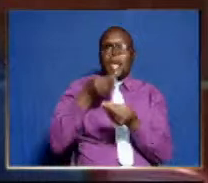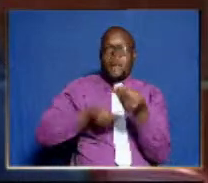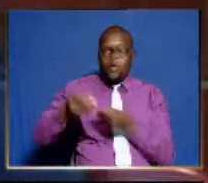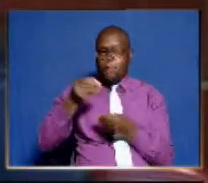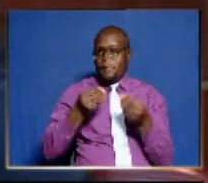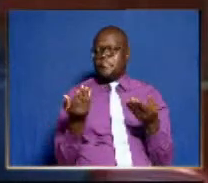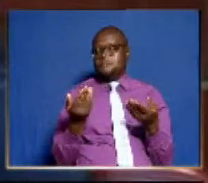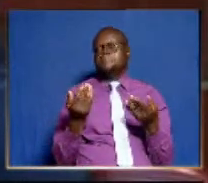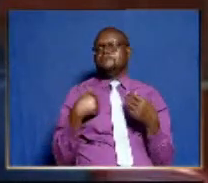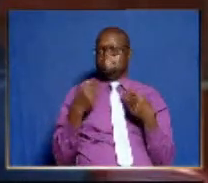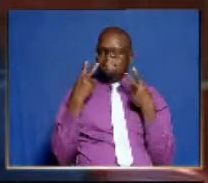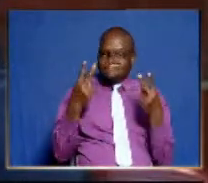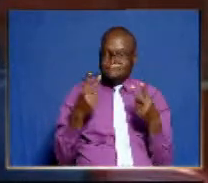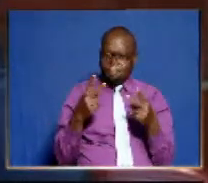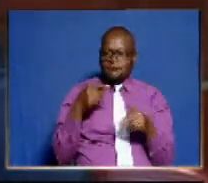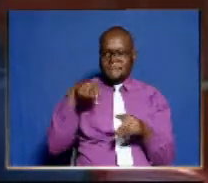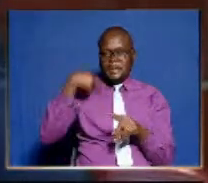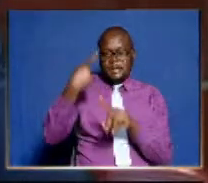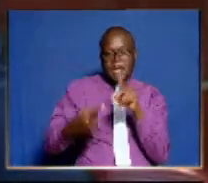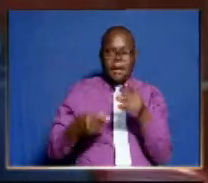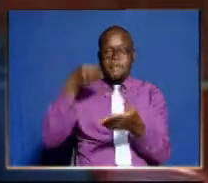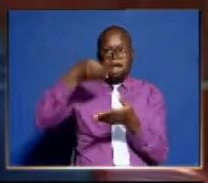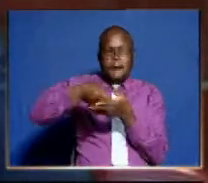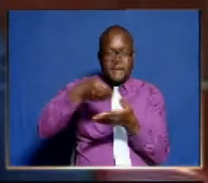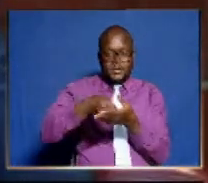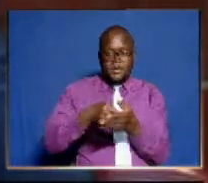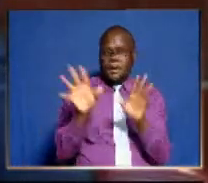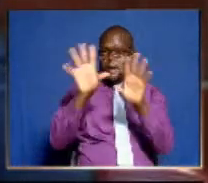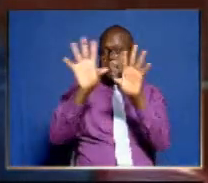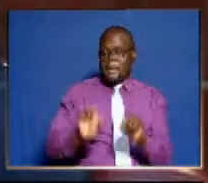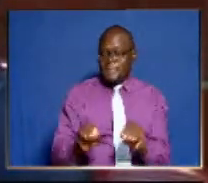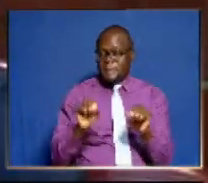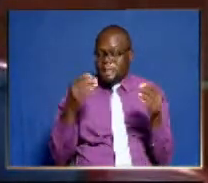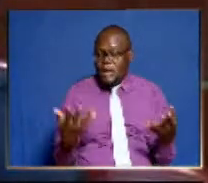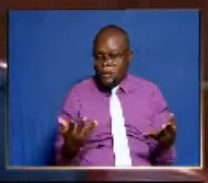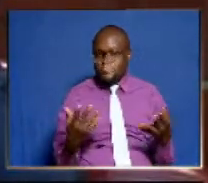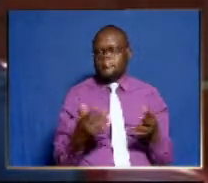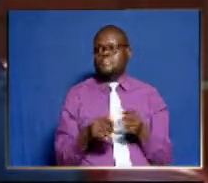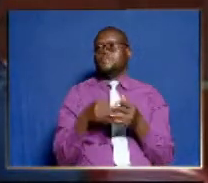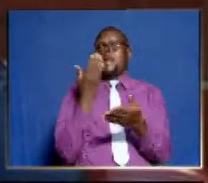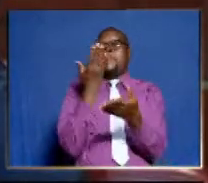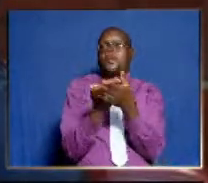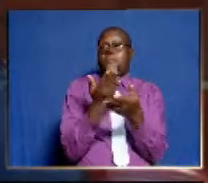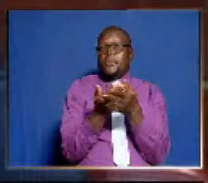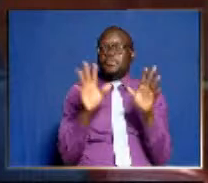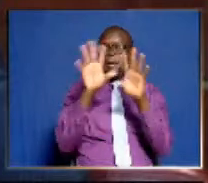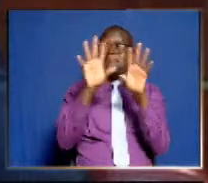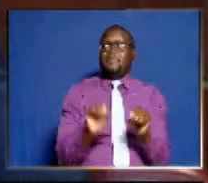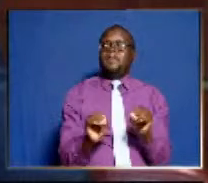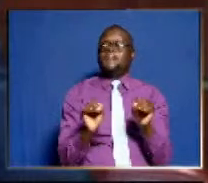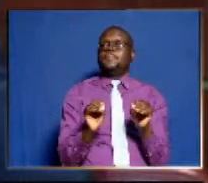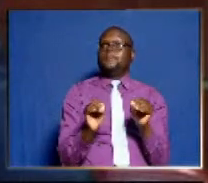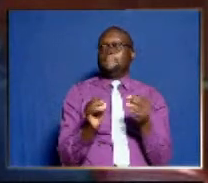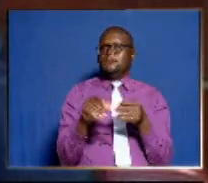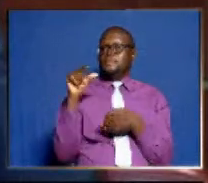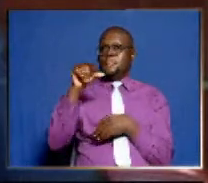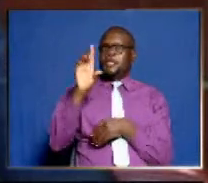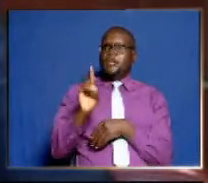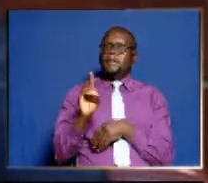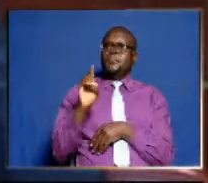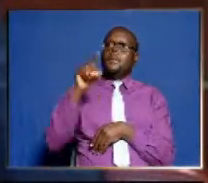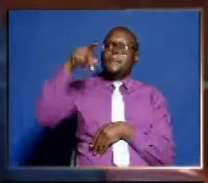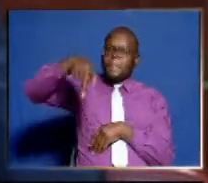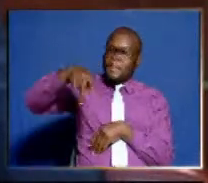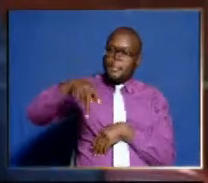this year's budget, Mr. Speaker. The proposed budget is anchored on a GDP